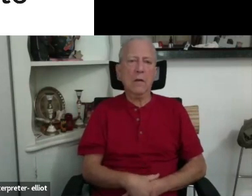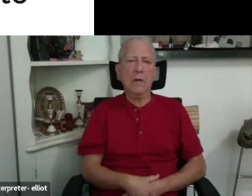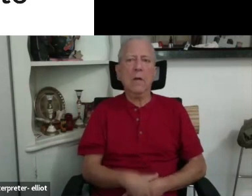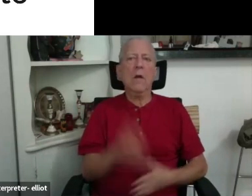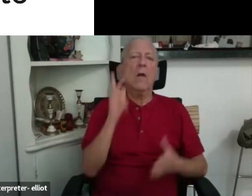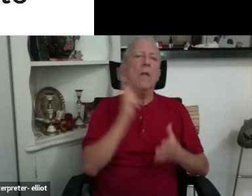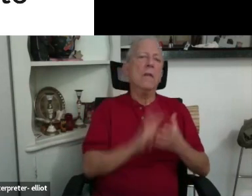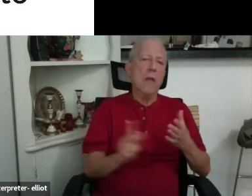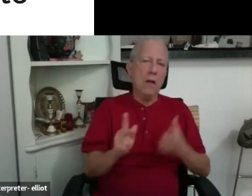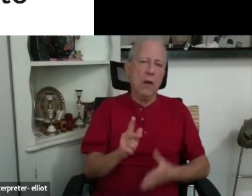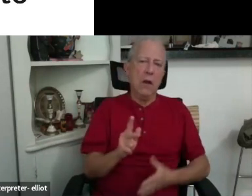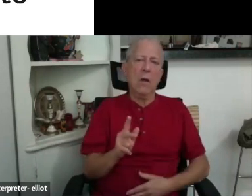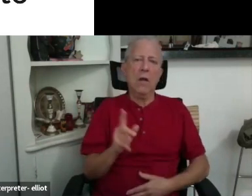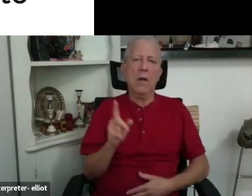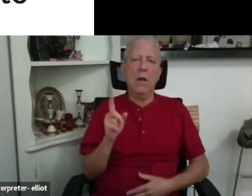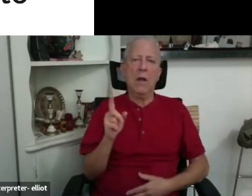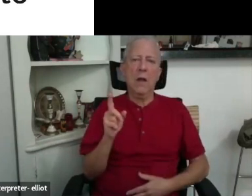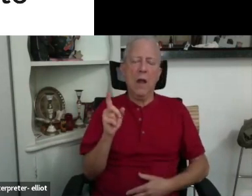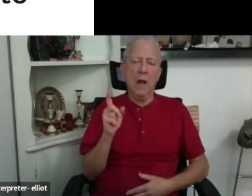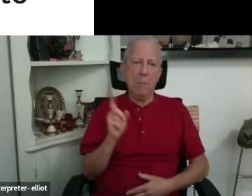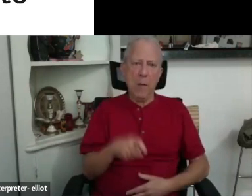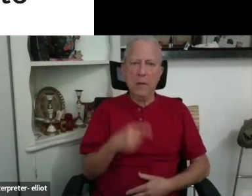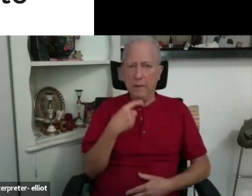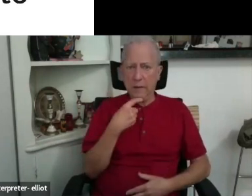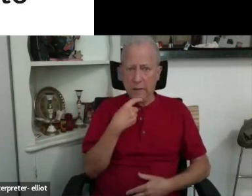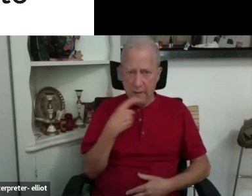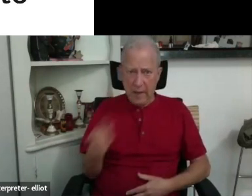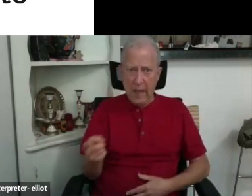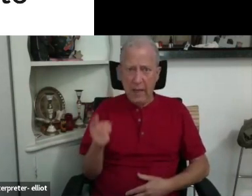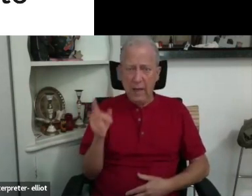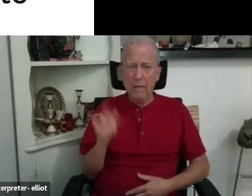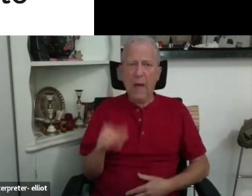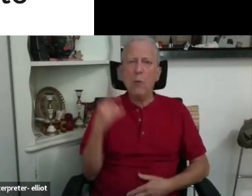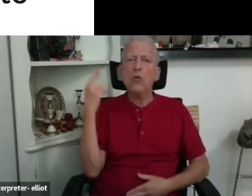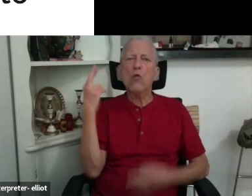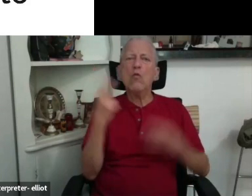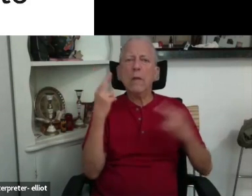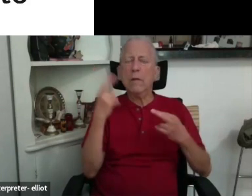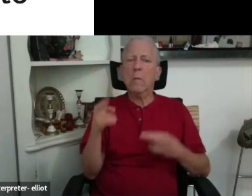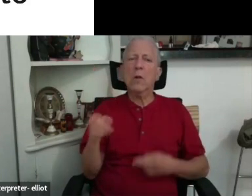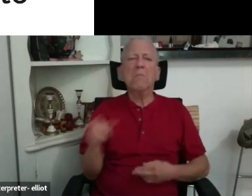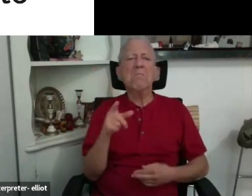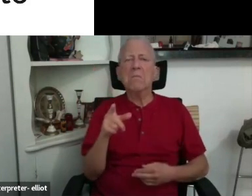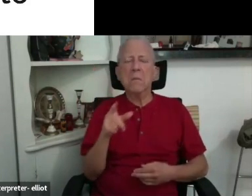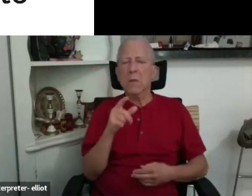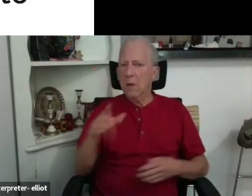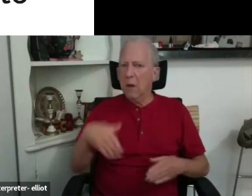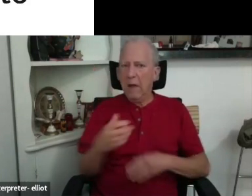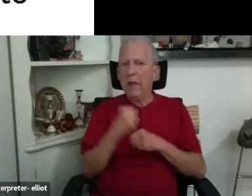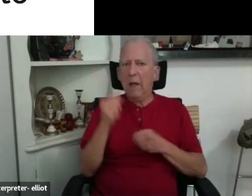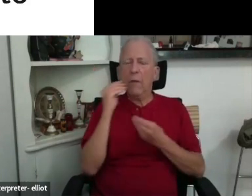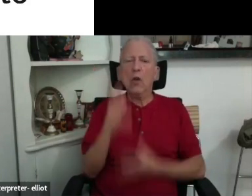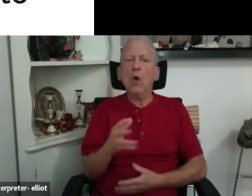the secretary will have to say that it was reasonable that they did not receive the notice